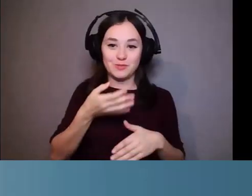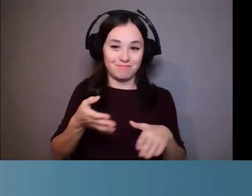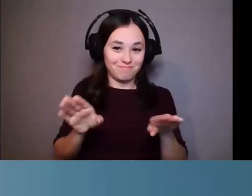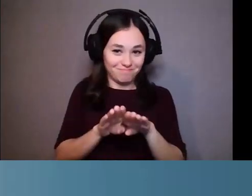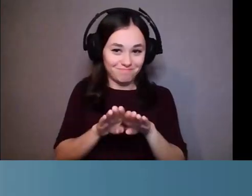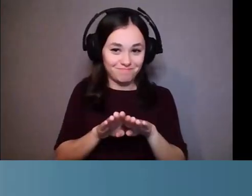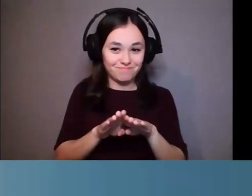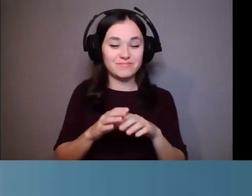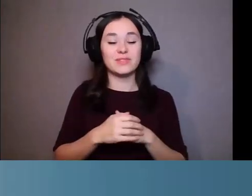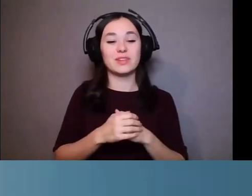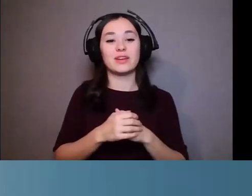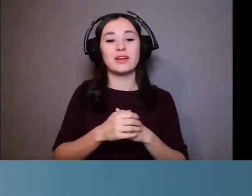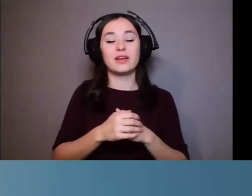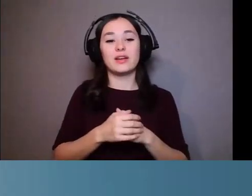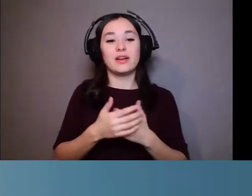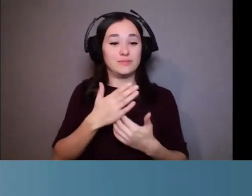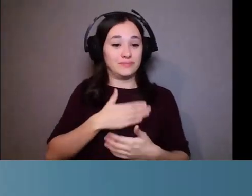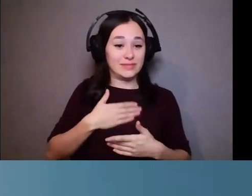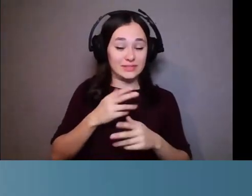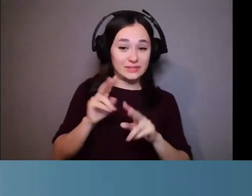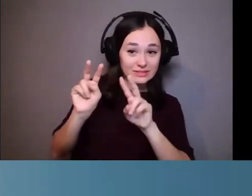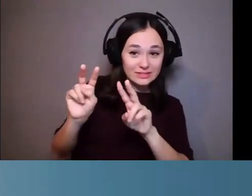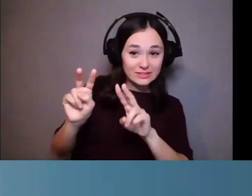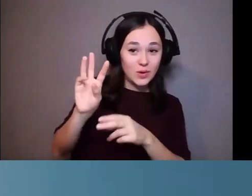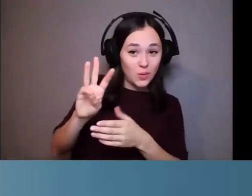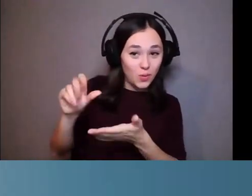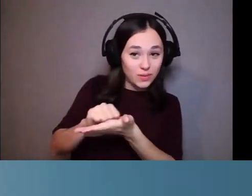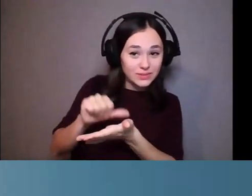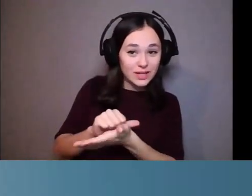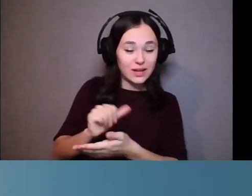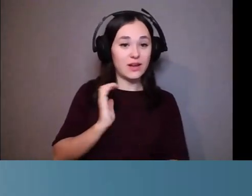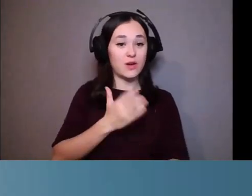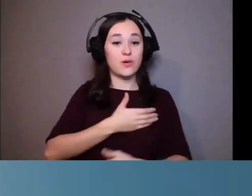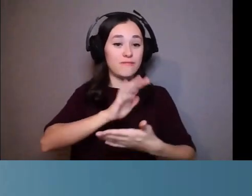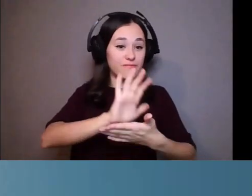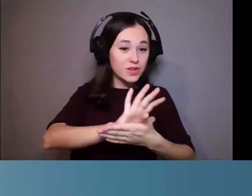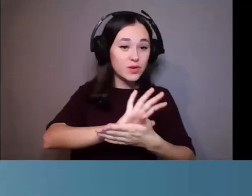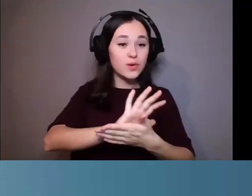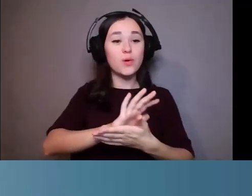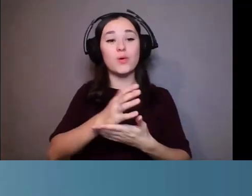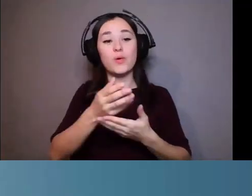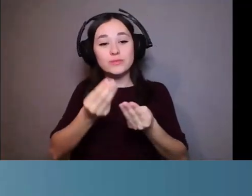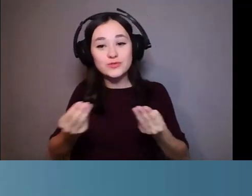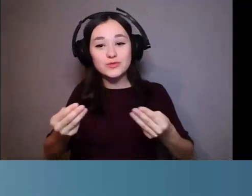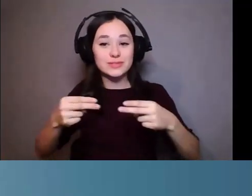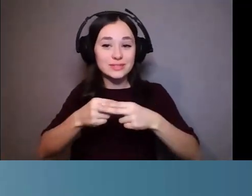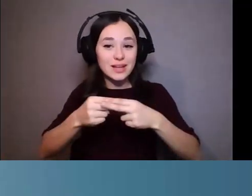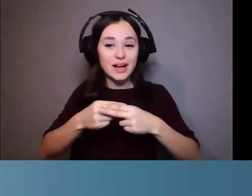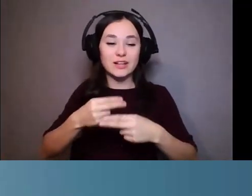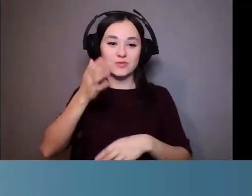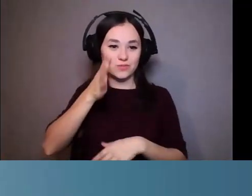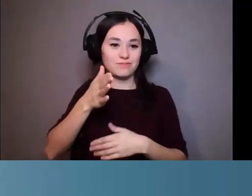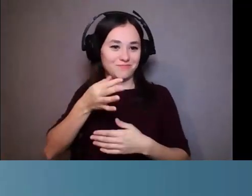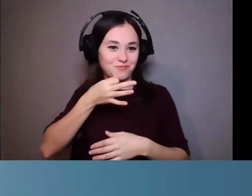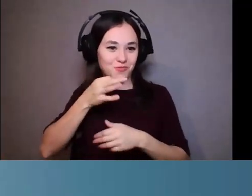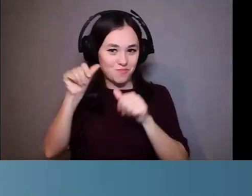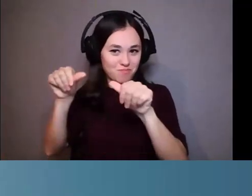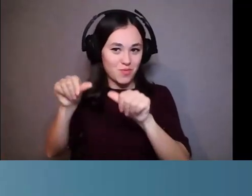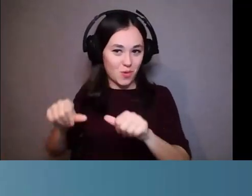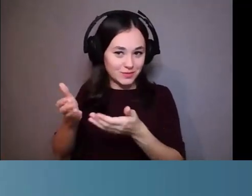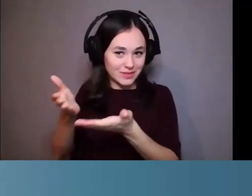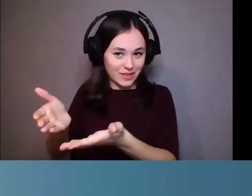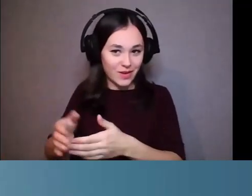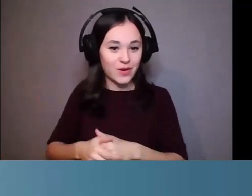eye on that website for those materials getting posted and for upcoming opportunities to engage, which will be continued to be shared through all of the